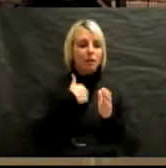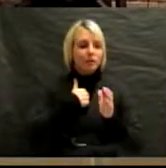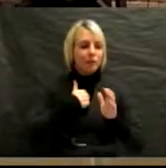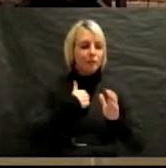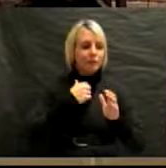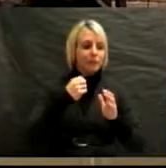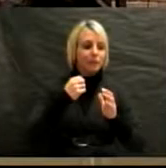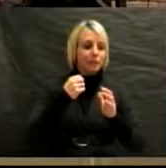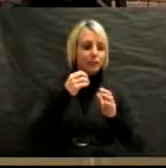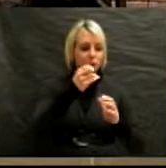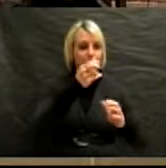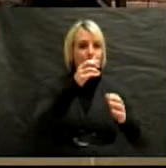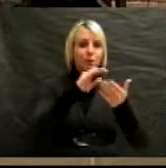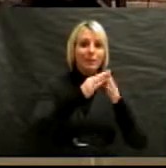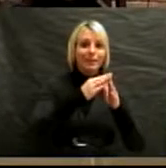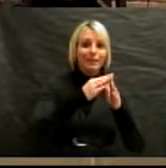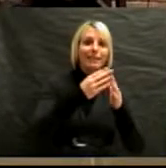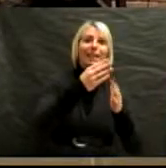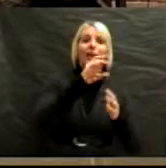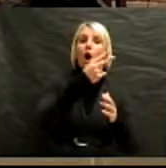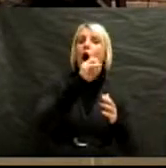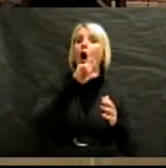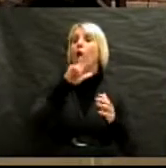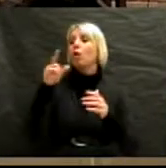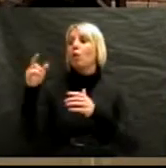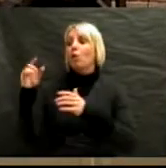we should be put in the same,